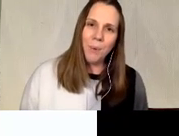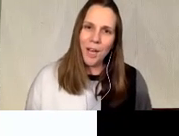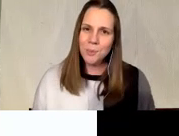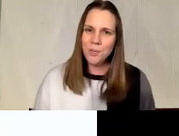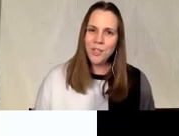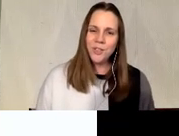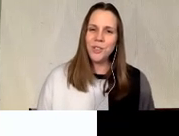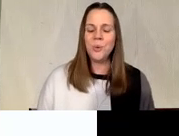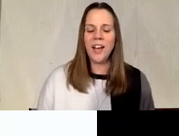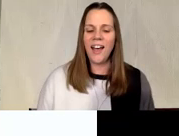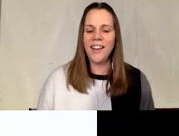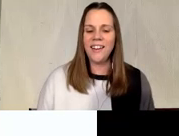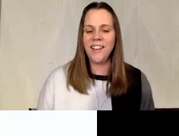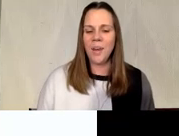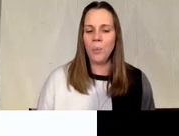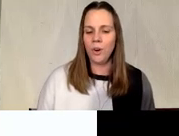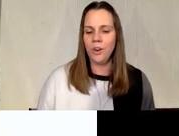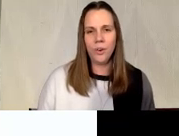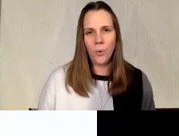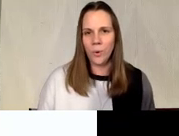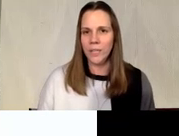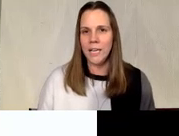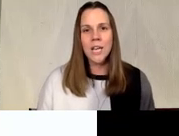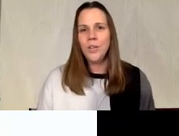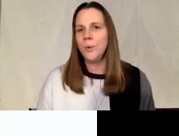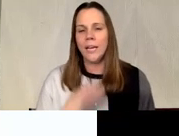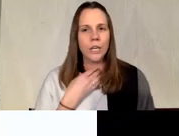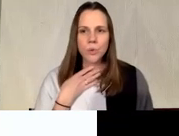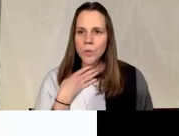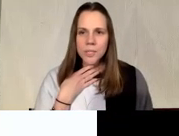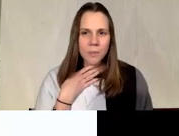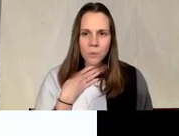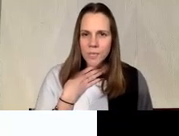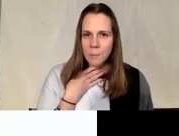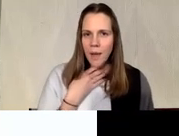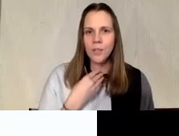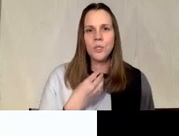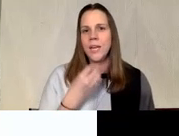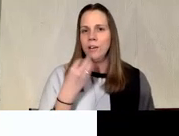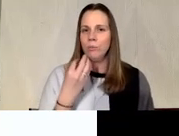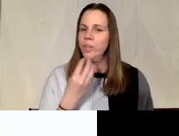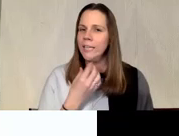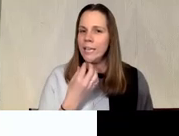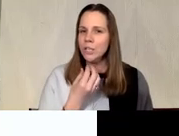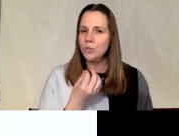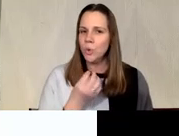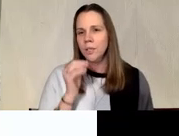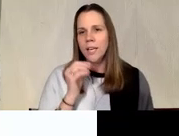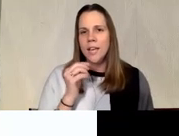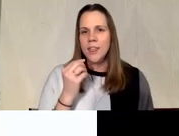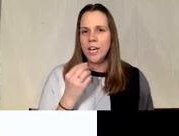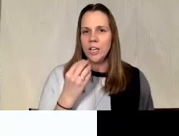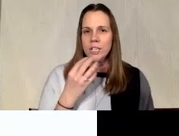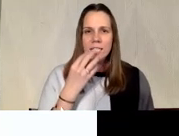is impossible to guide a word orally. You can't control someone's voice box. You can't really